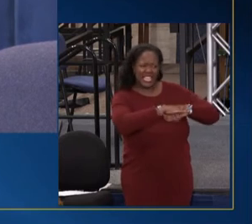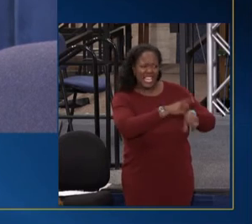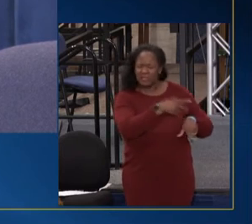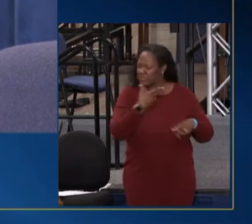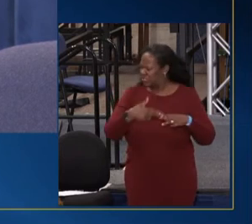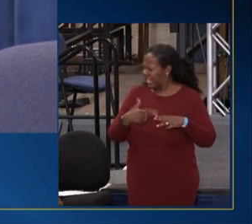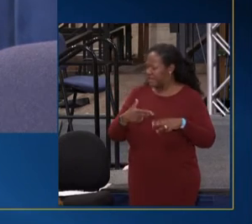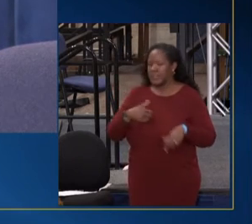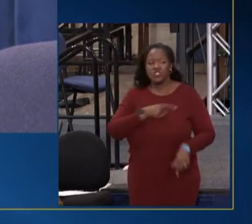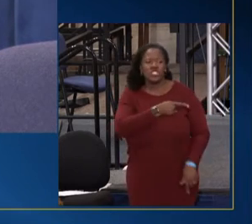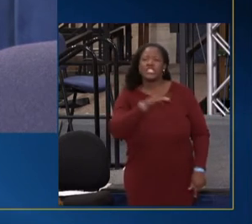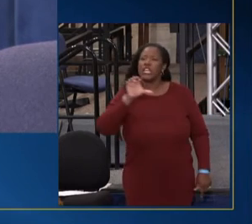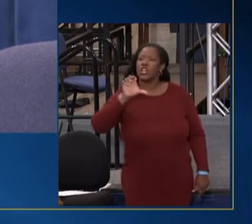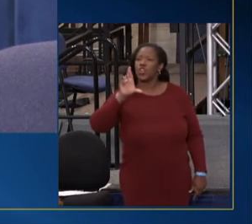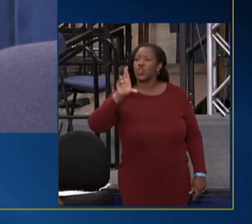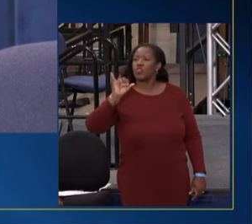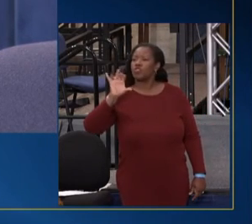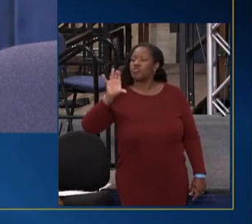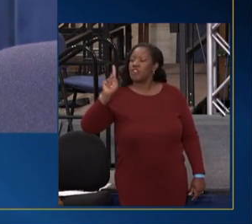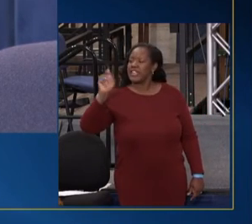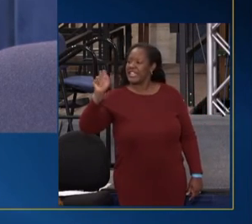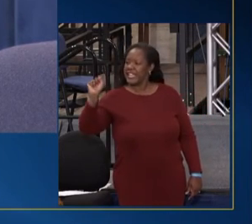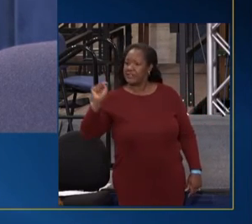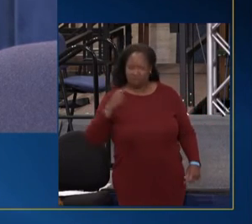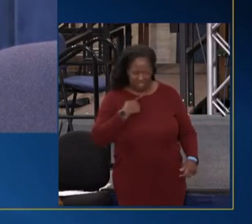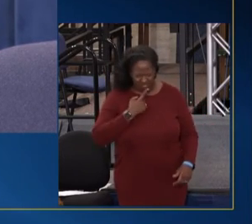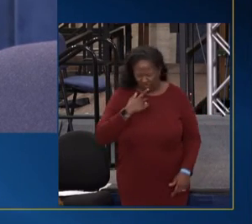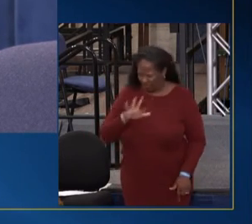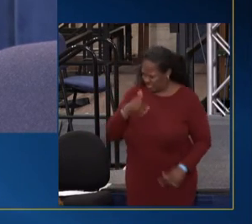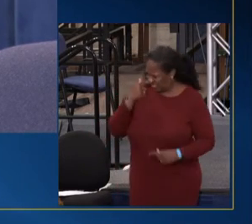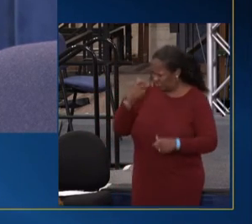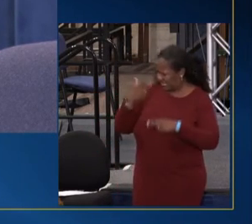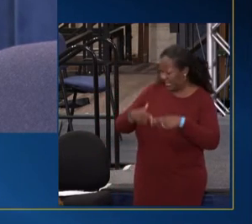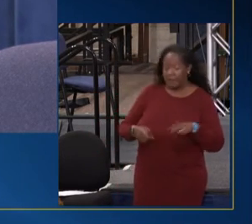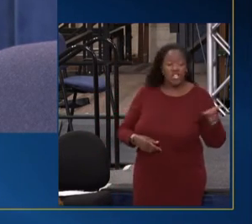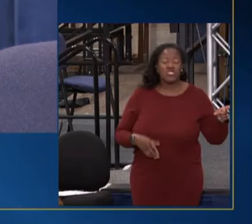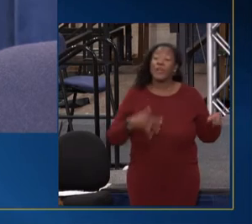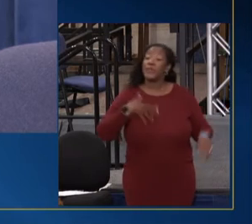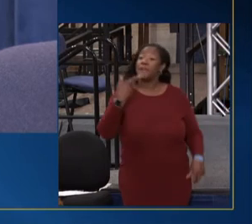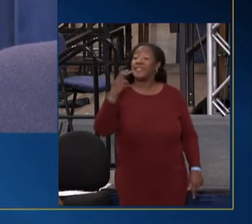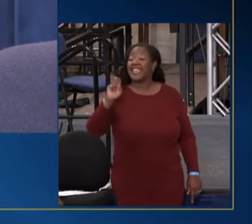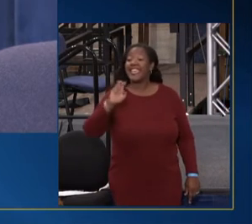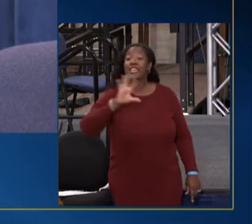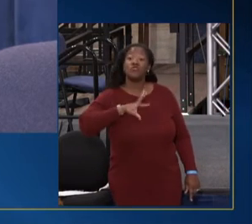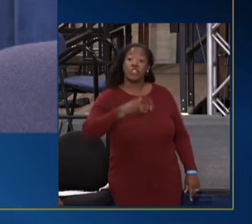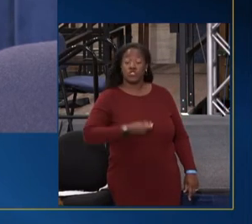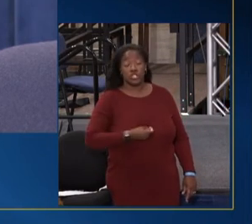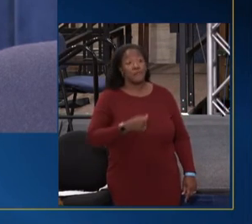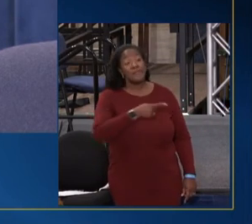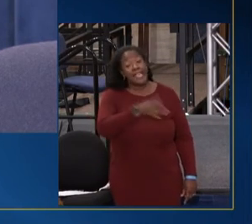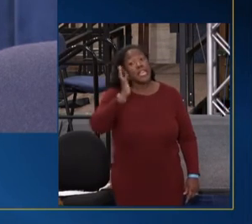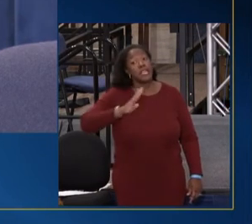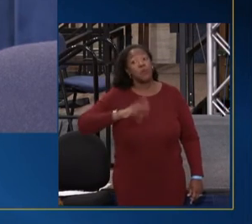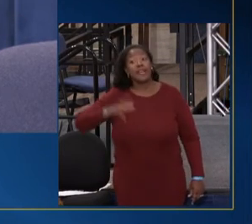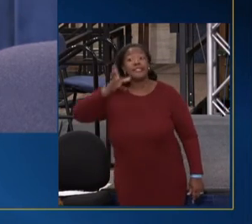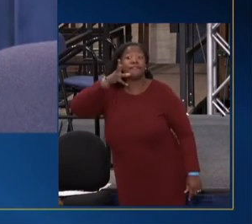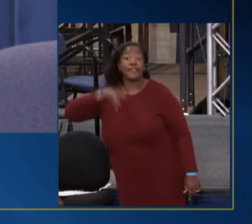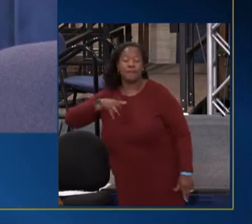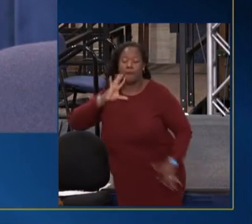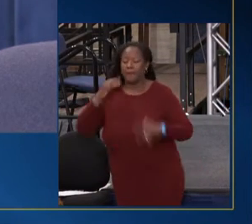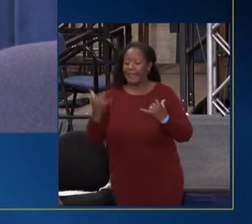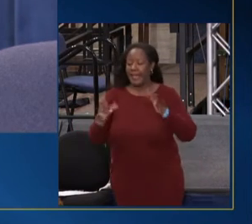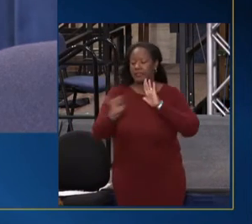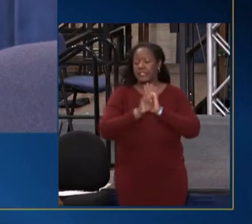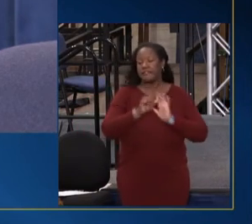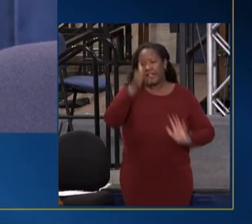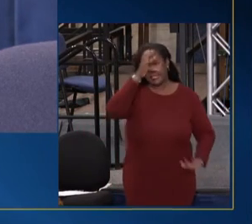And I was like, oh, that's an interesting name. And she says, yeah, you know, he's transgender. He was female, but now he identifies as male. And I was like, oh, okay, that's